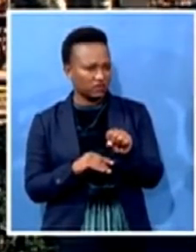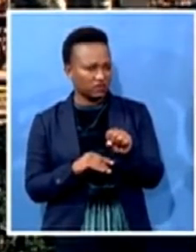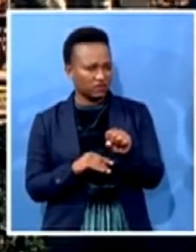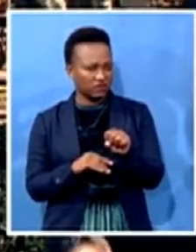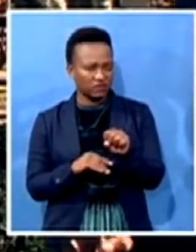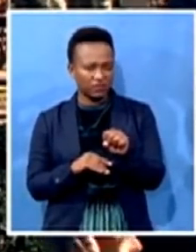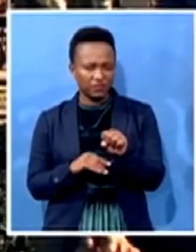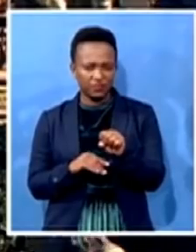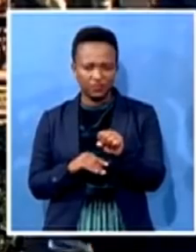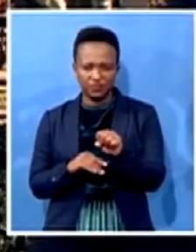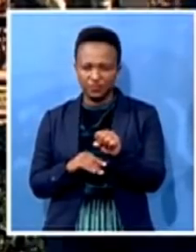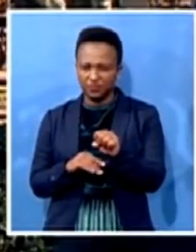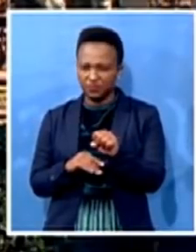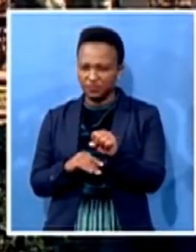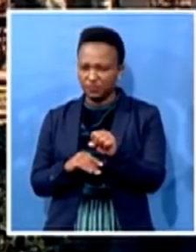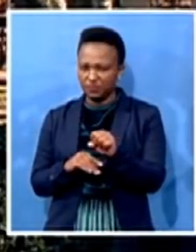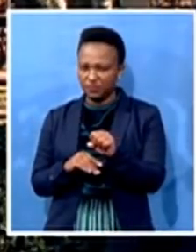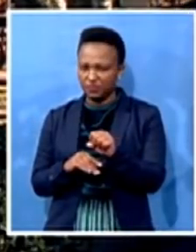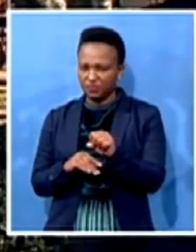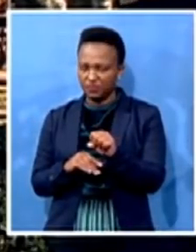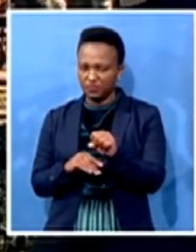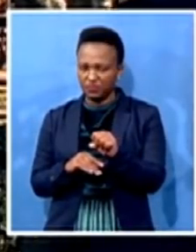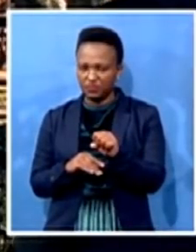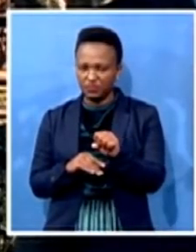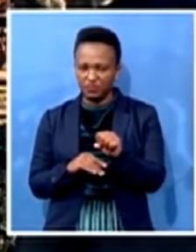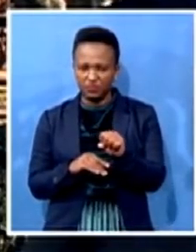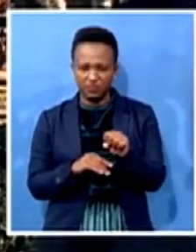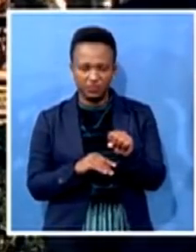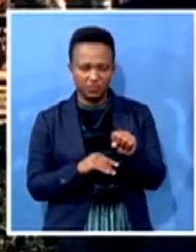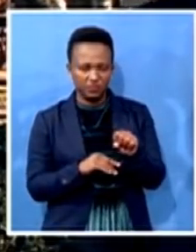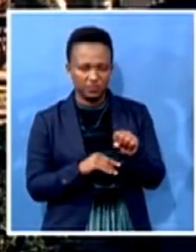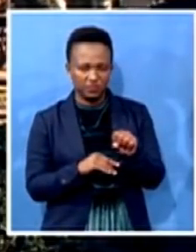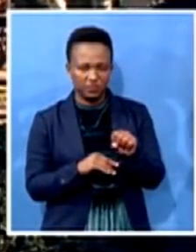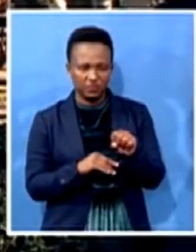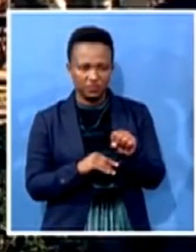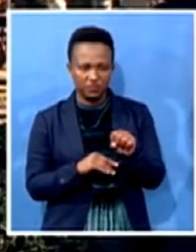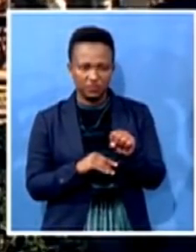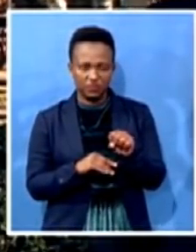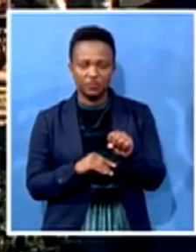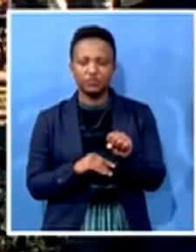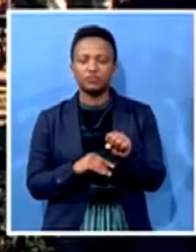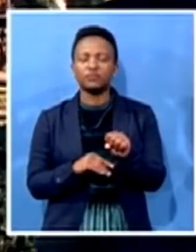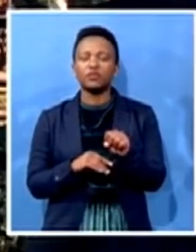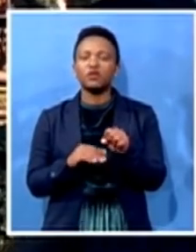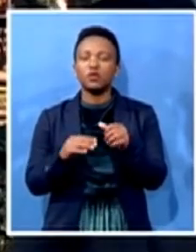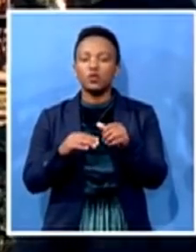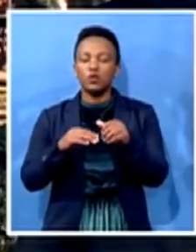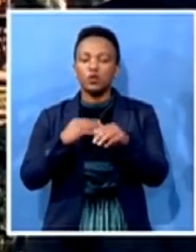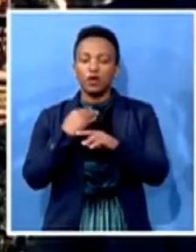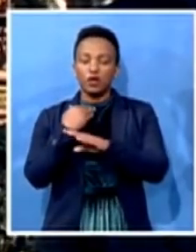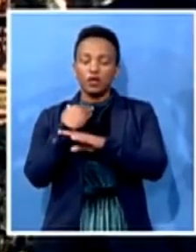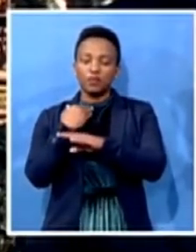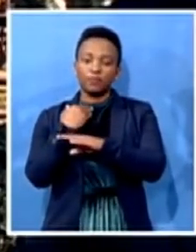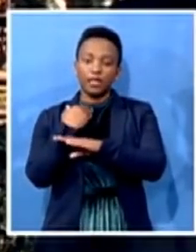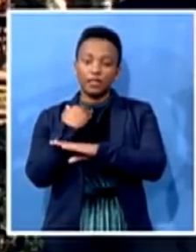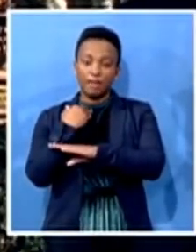Let me see the issue around the death. yes, no. We are talking. I'm certain you are talking about what you saw on the social media, which